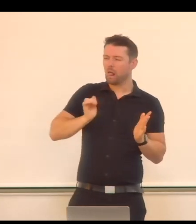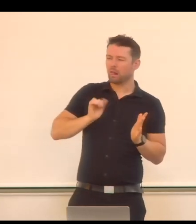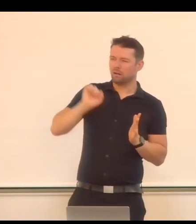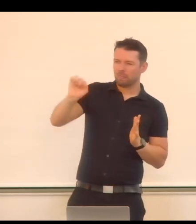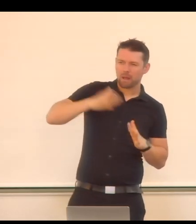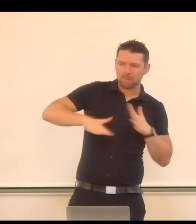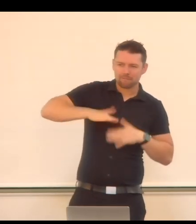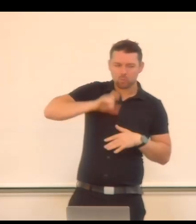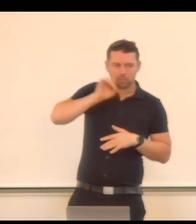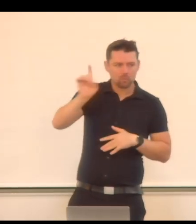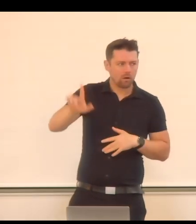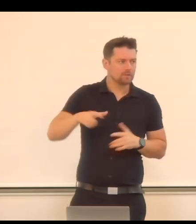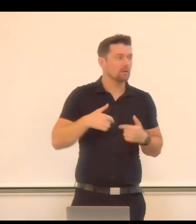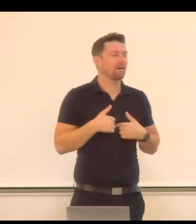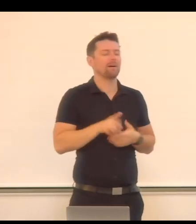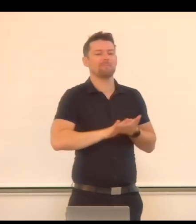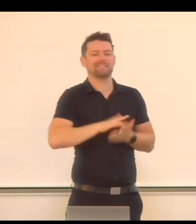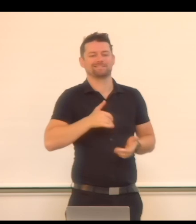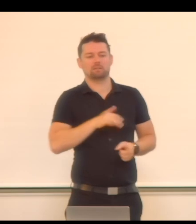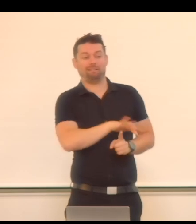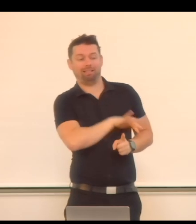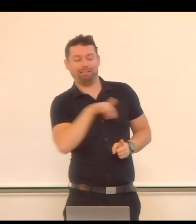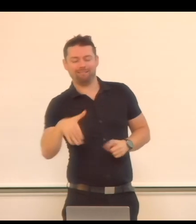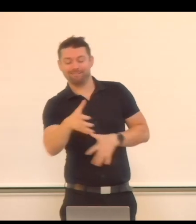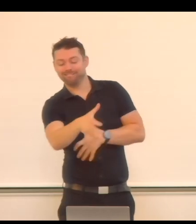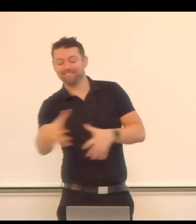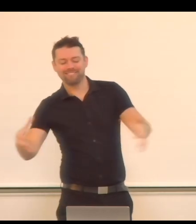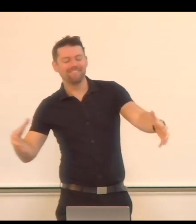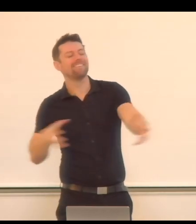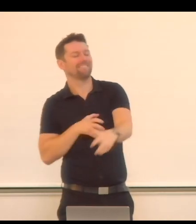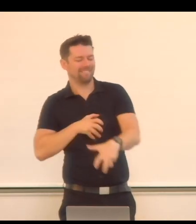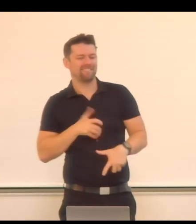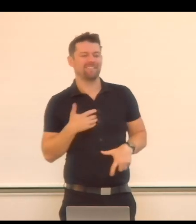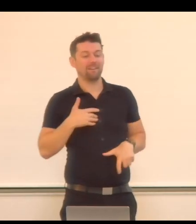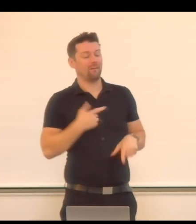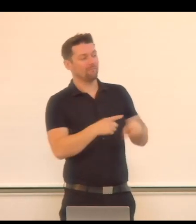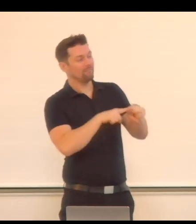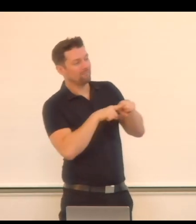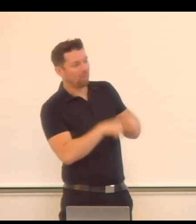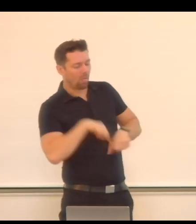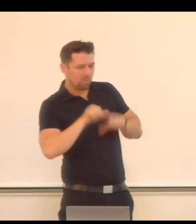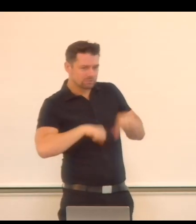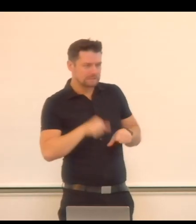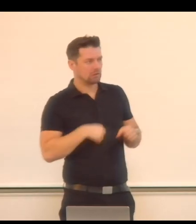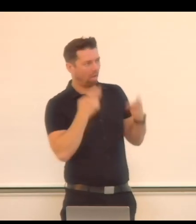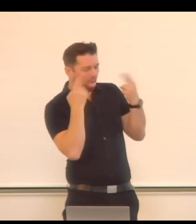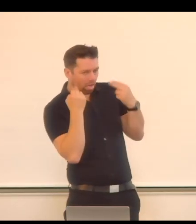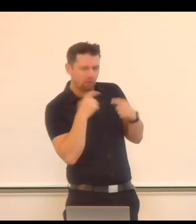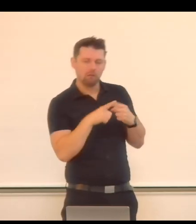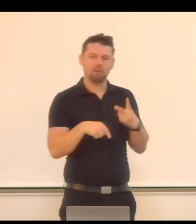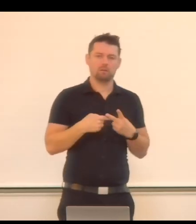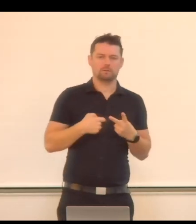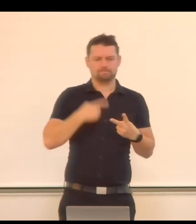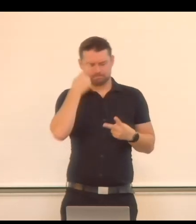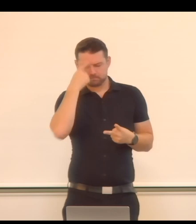in the procedure. This was an opportunity to go on the other side of the fence and be the crew member following procedures and thinking about what are